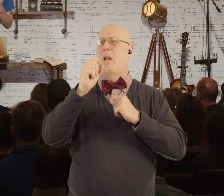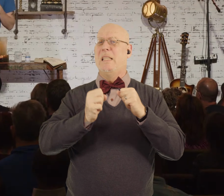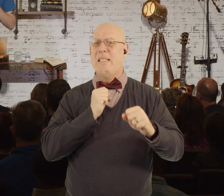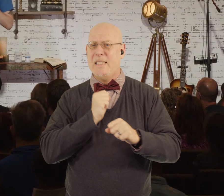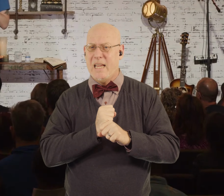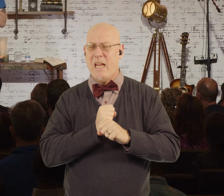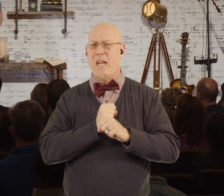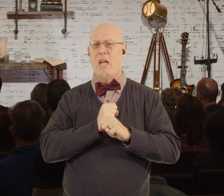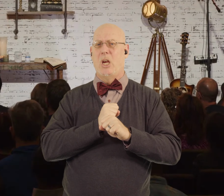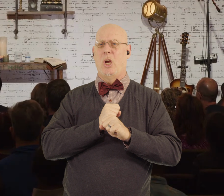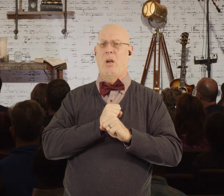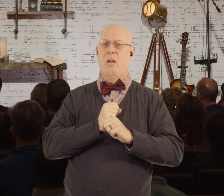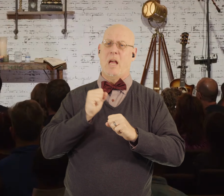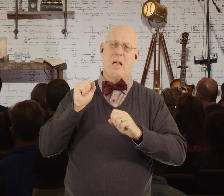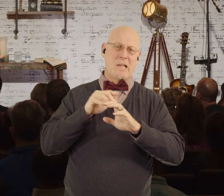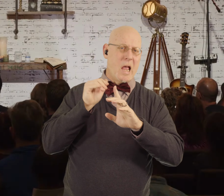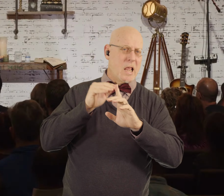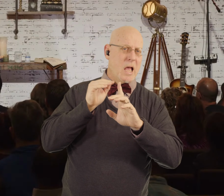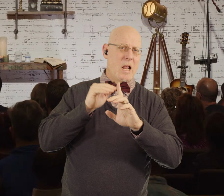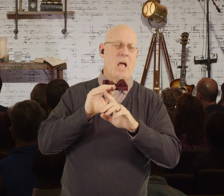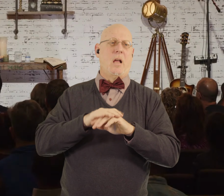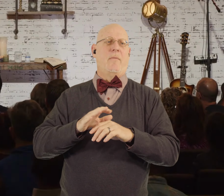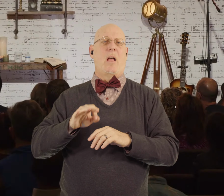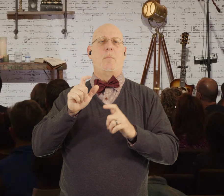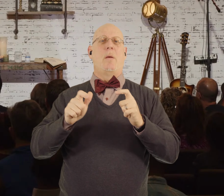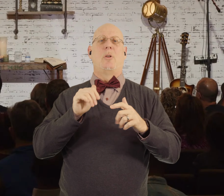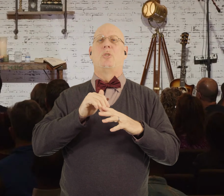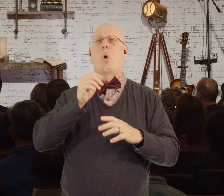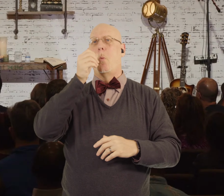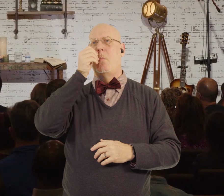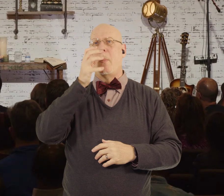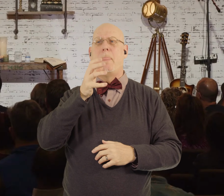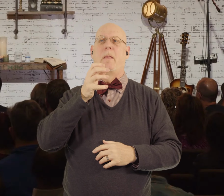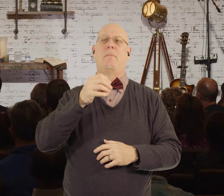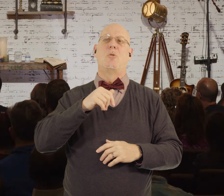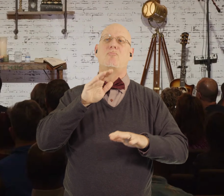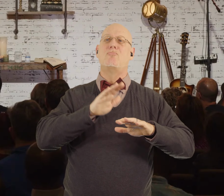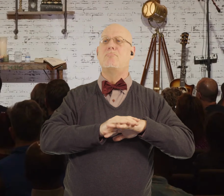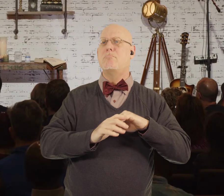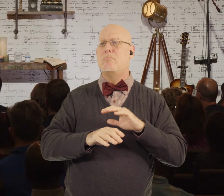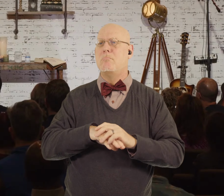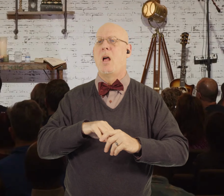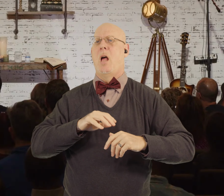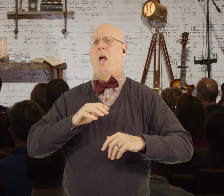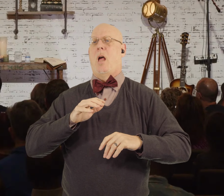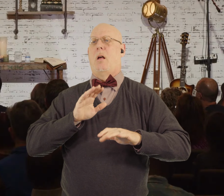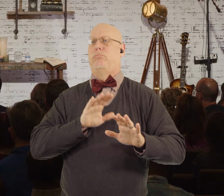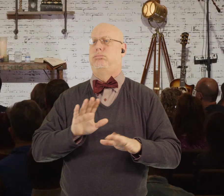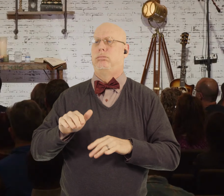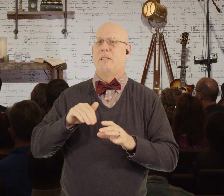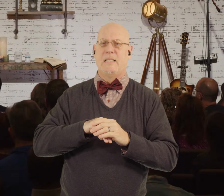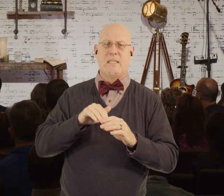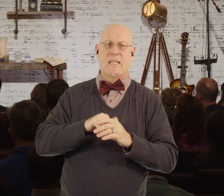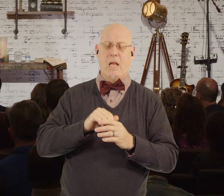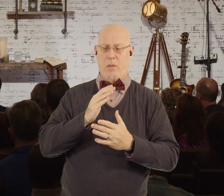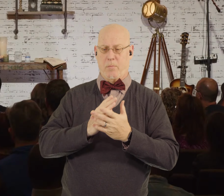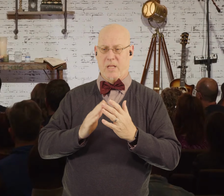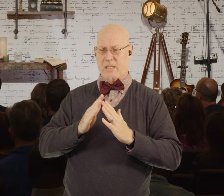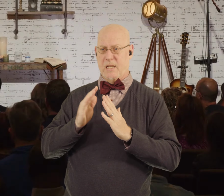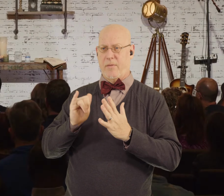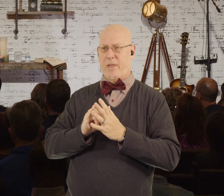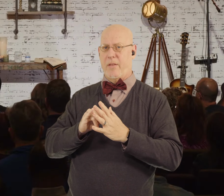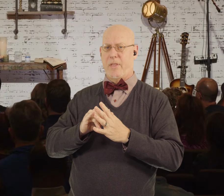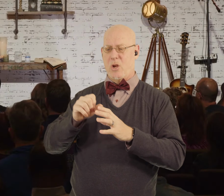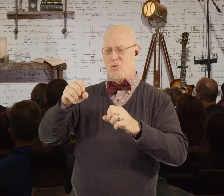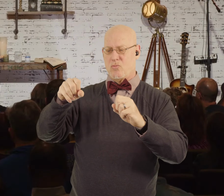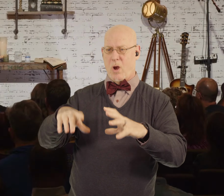the city for over a year. And so they finally found that the people were so complacent and so comfortable inside the city walls that